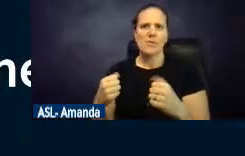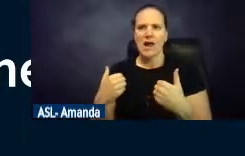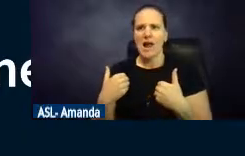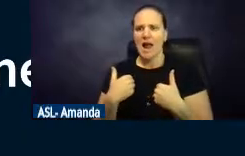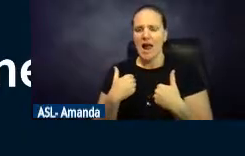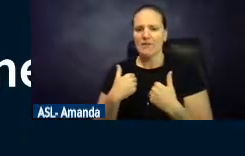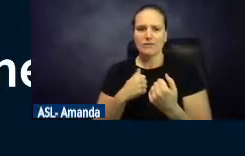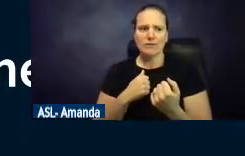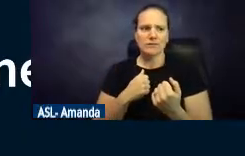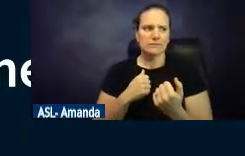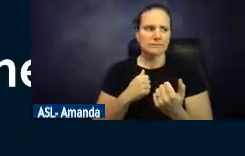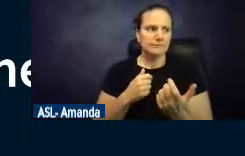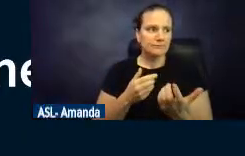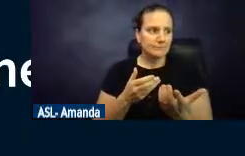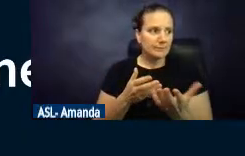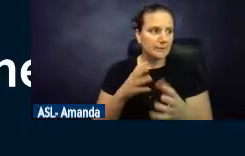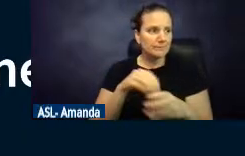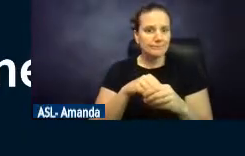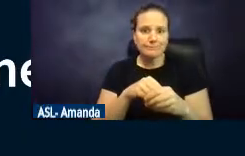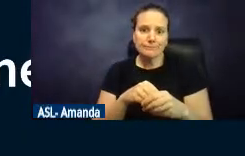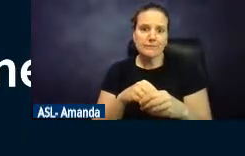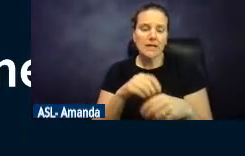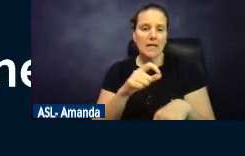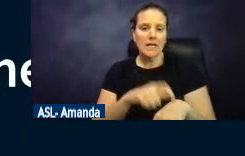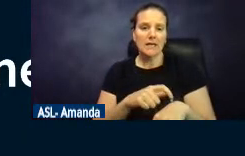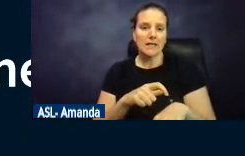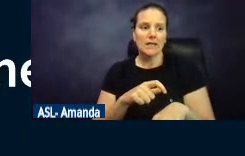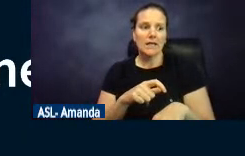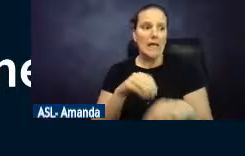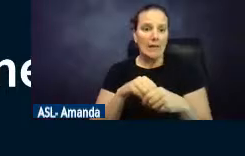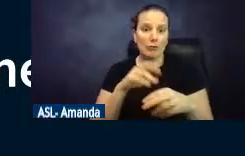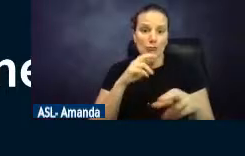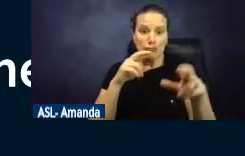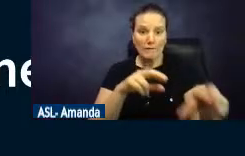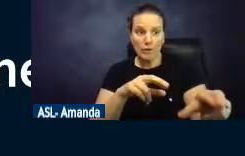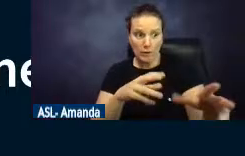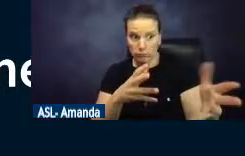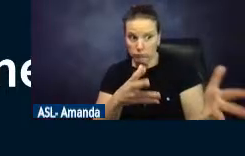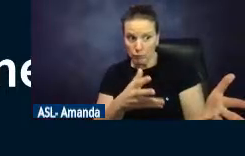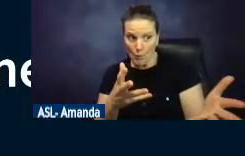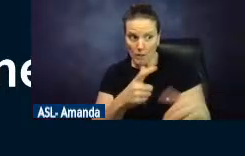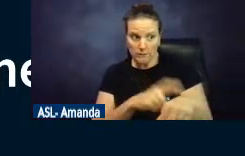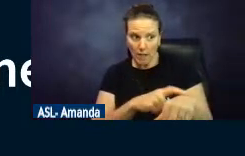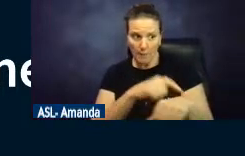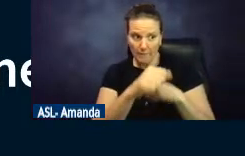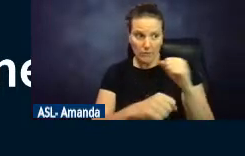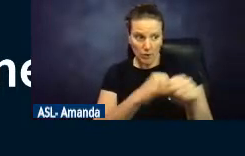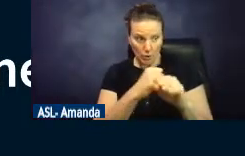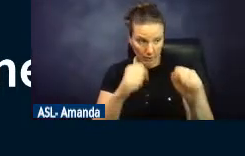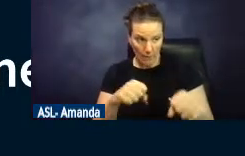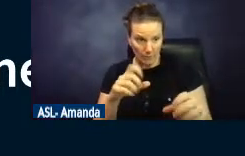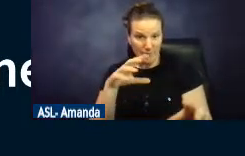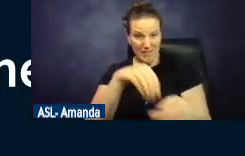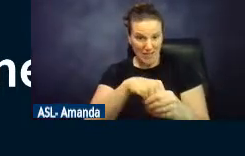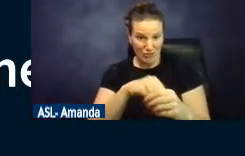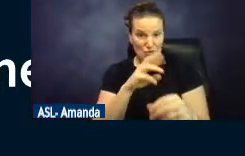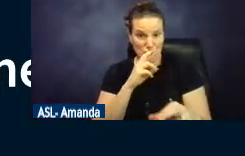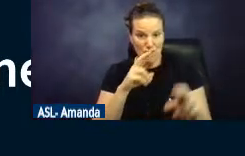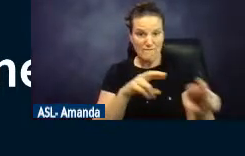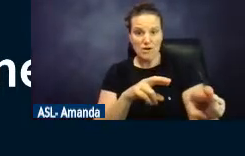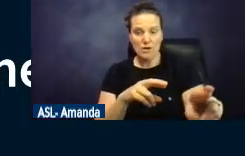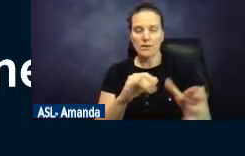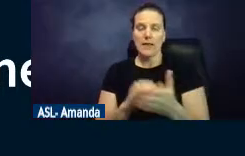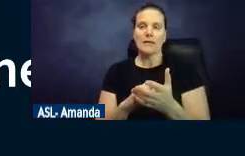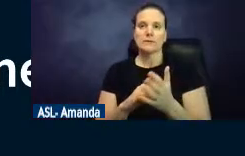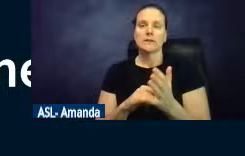in the river at what times of the year. So that's a very big step in determining how this